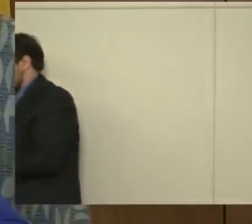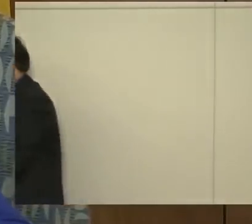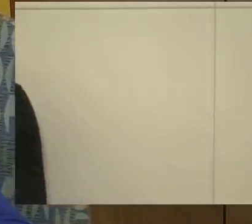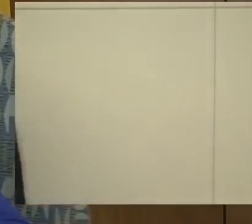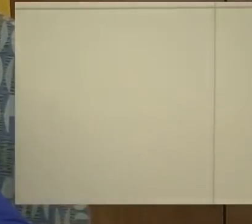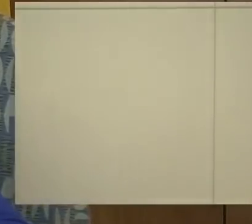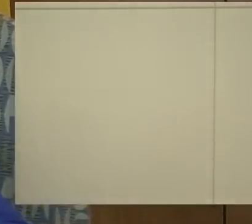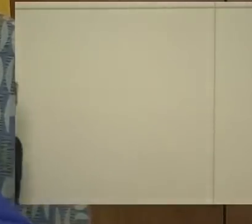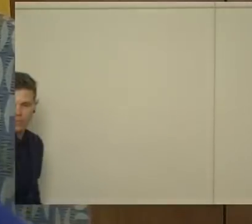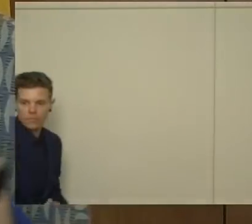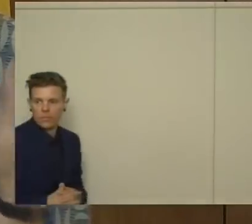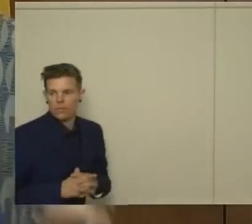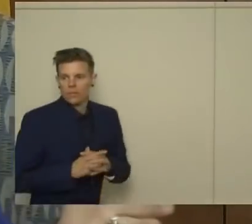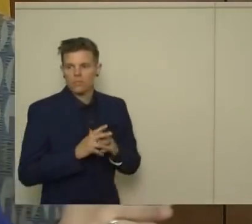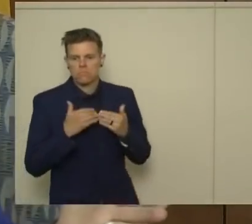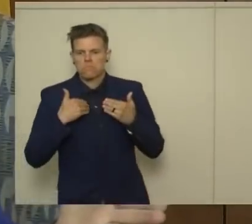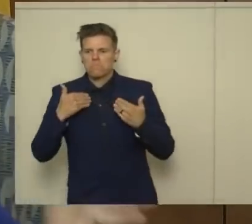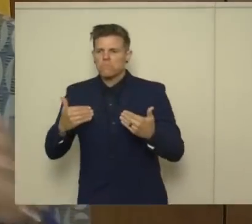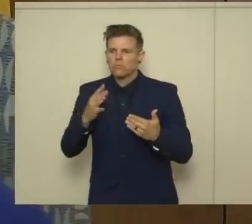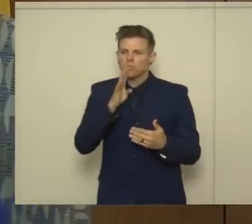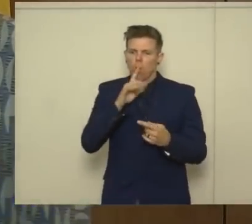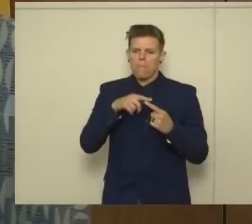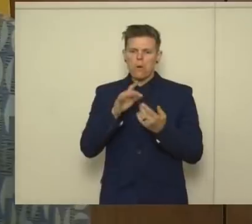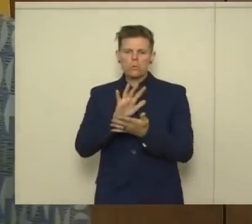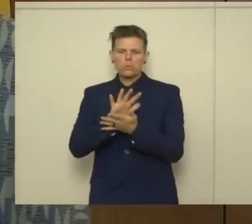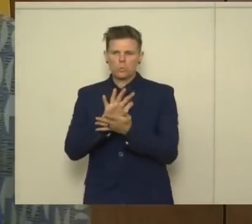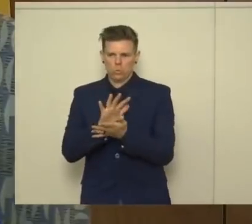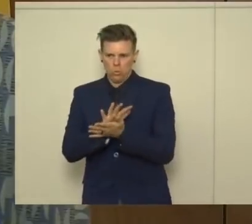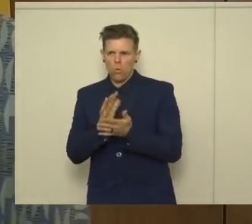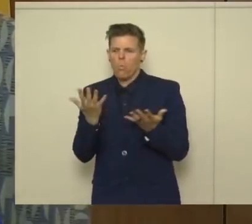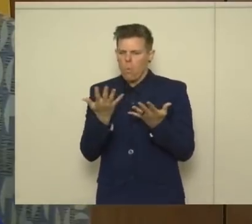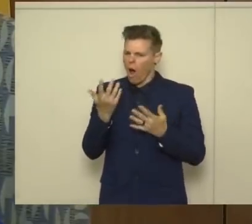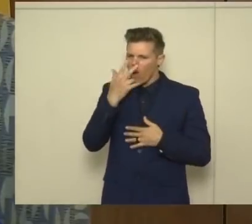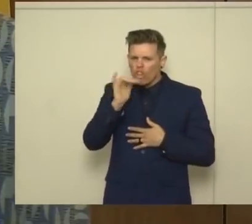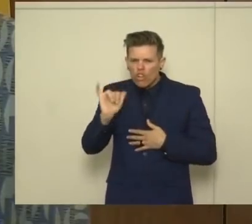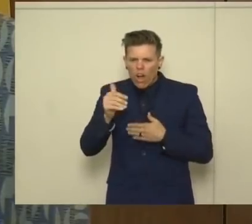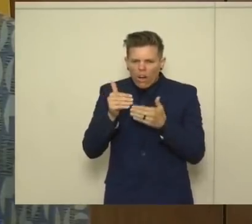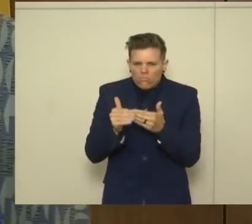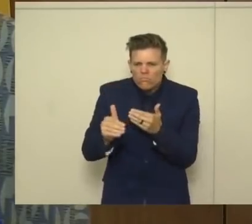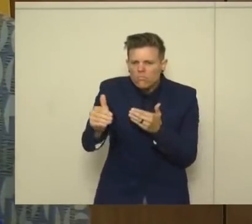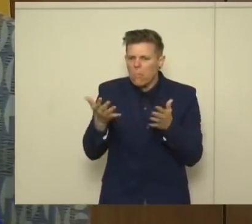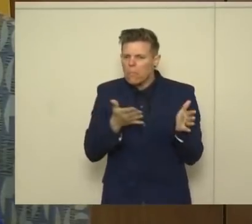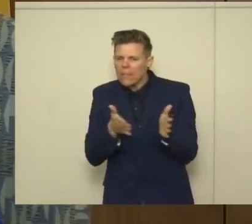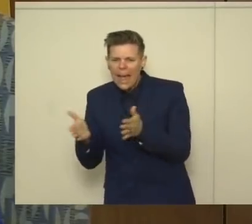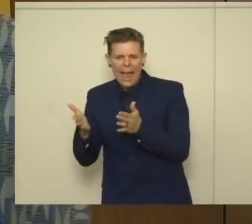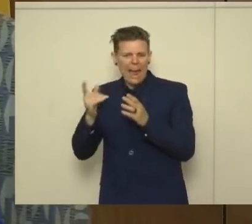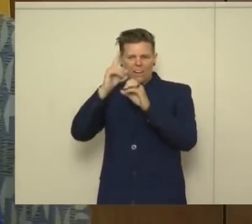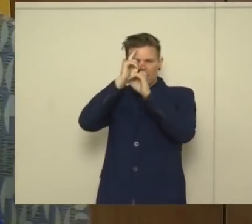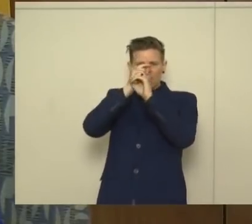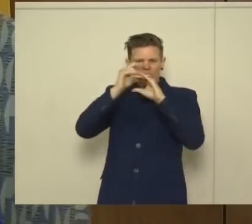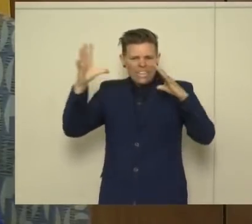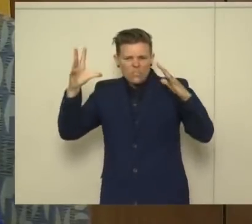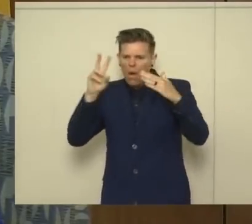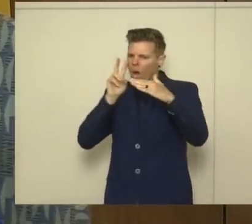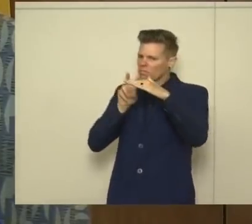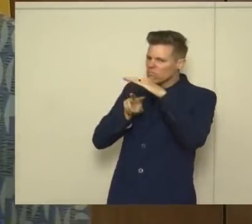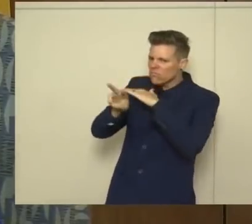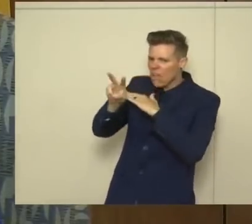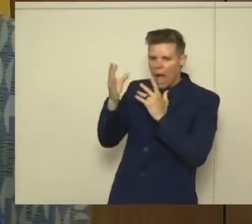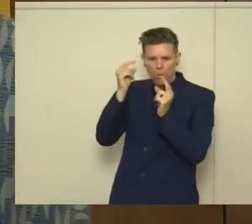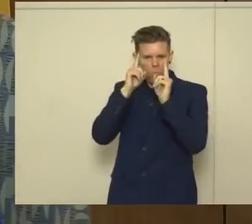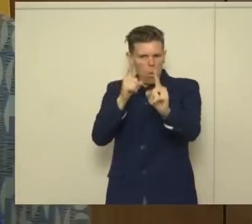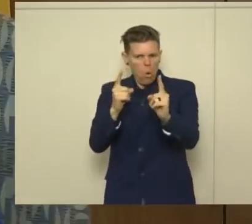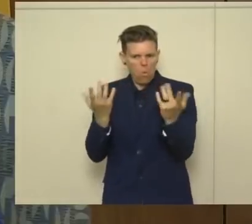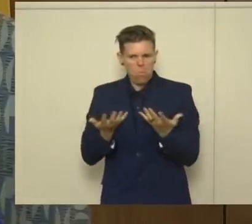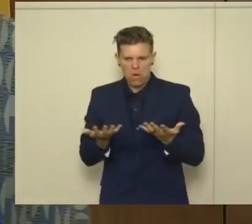we can do this, what is the plan for schools? What are we looking at? What are we thinking about? And I hope